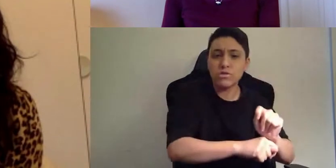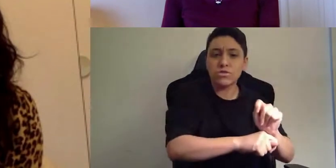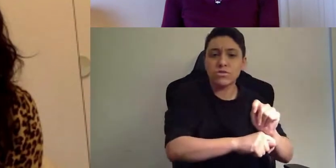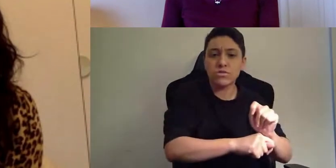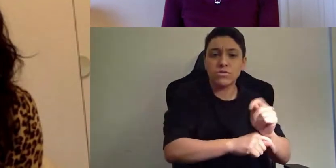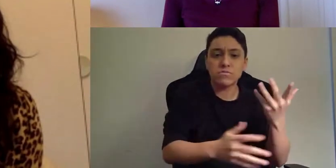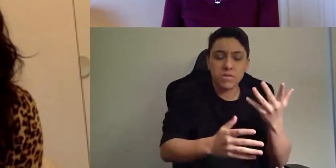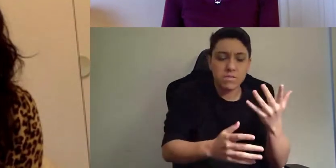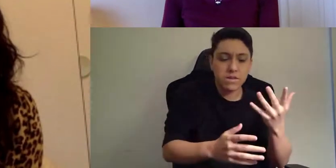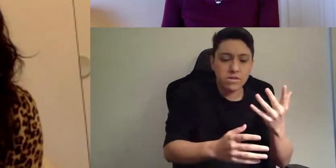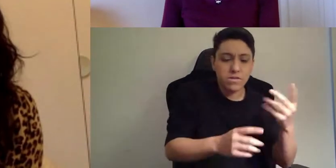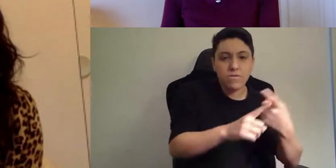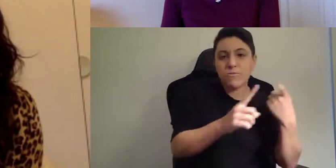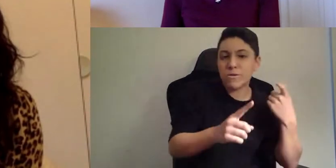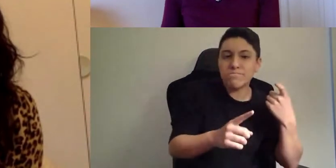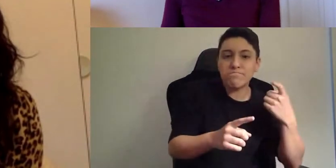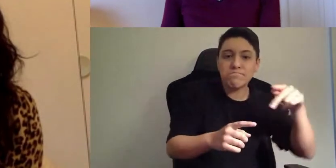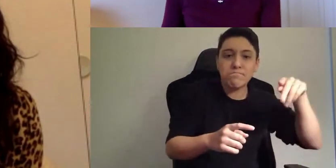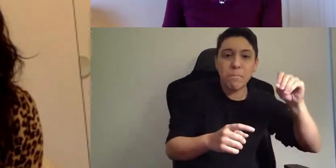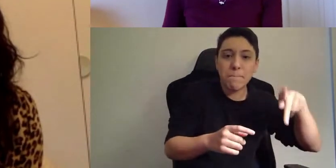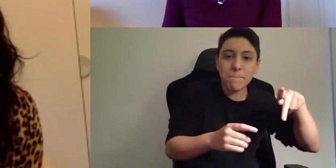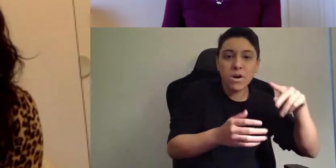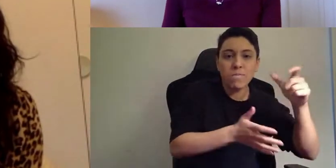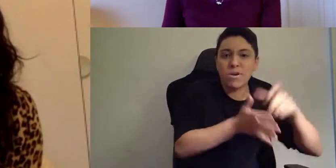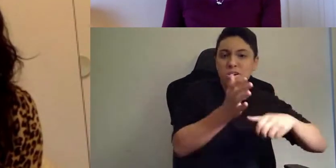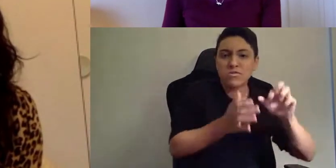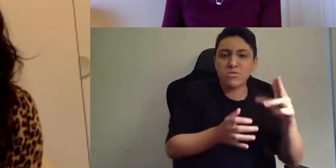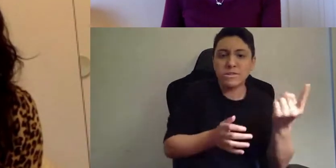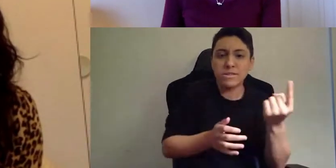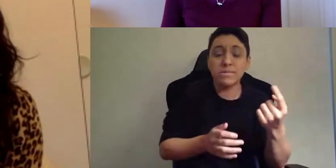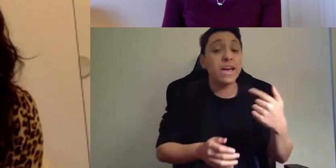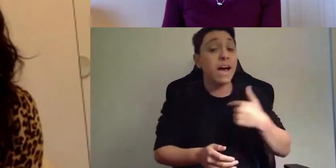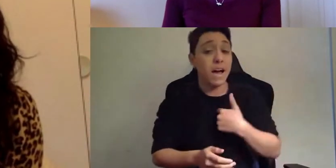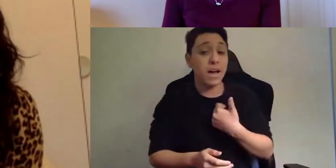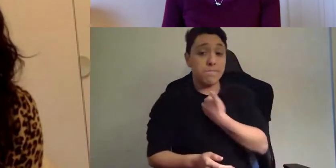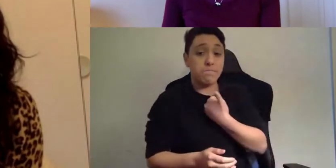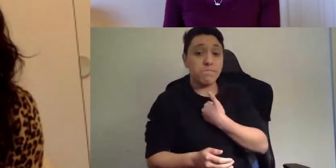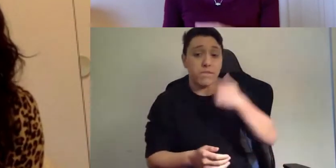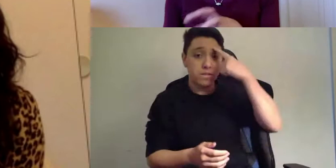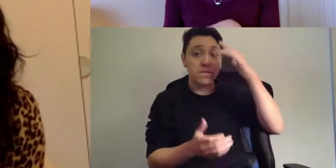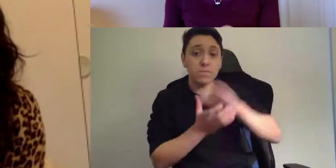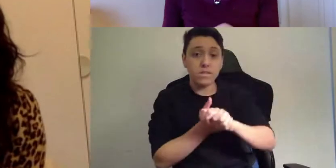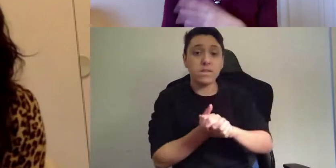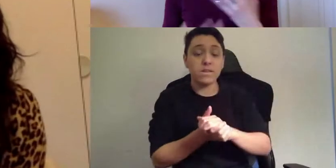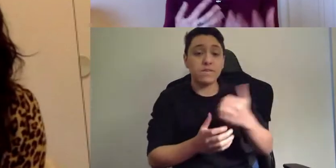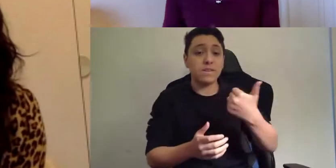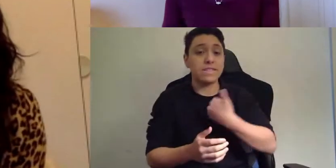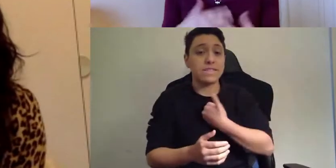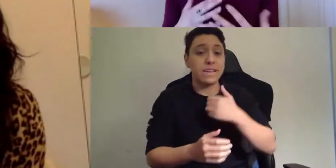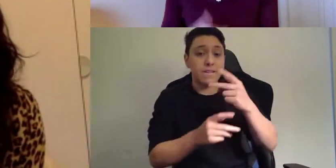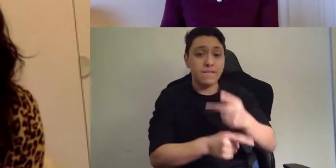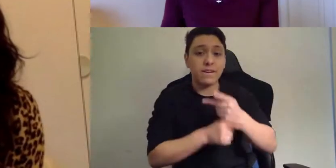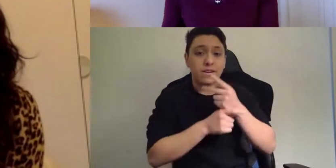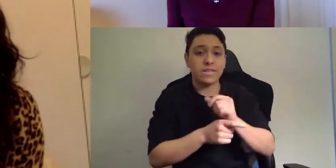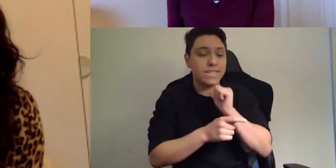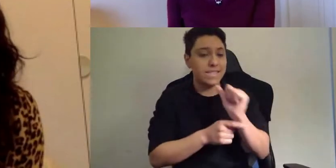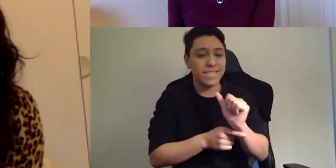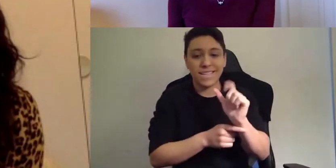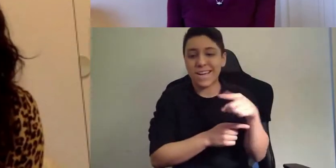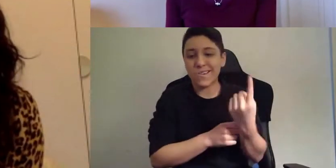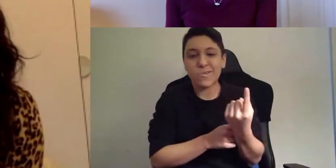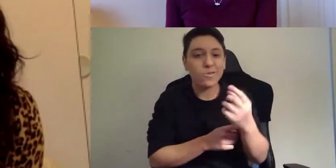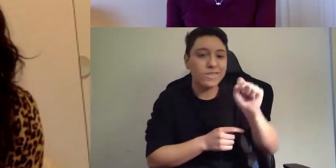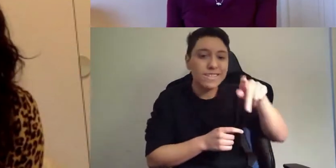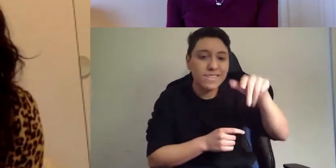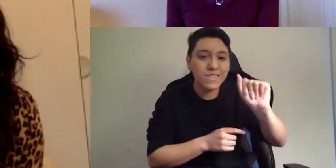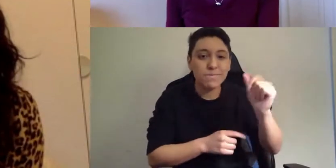pop article or something about it. I believe that, you know, self-care is not just spa days and bubble baths, things